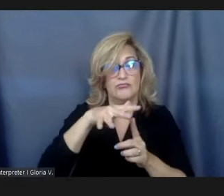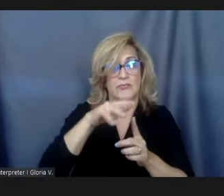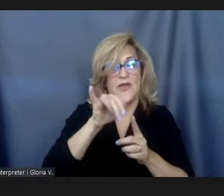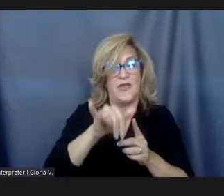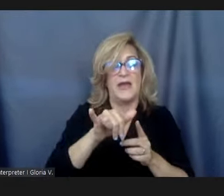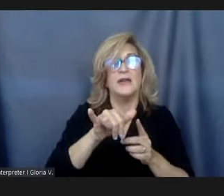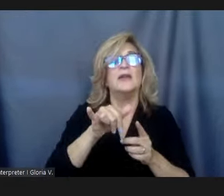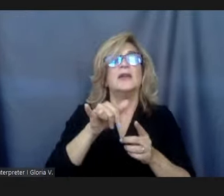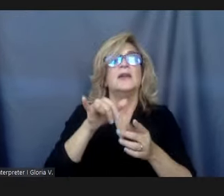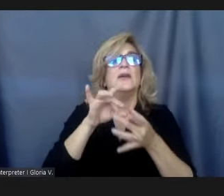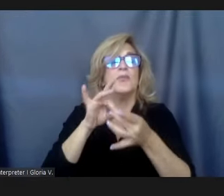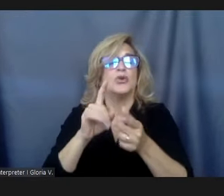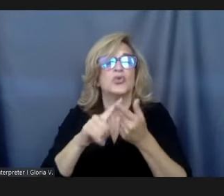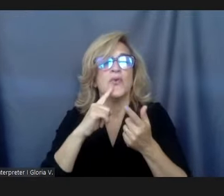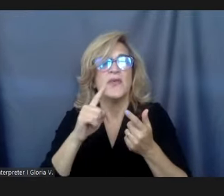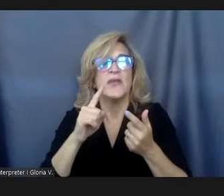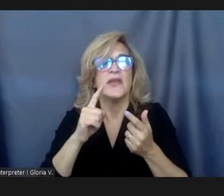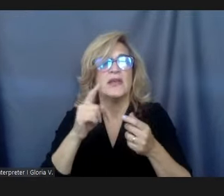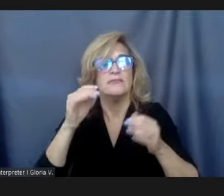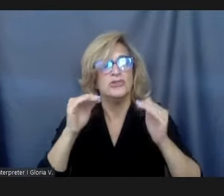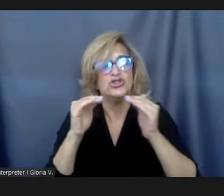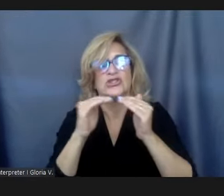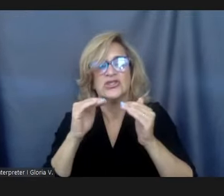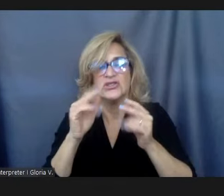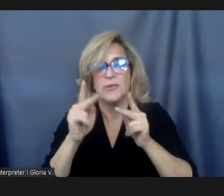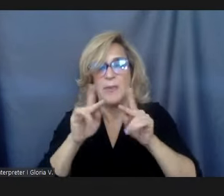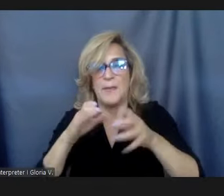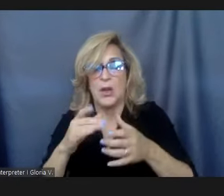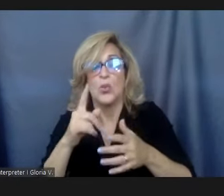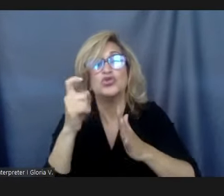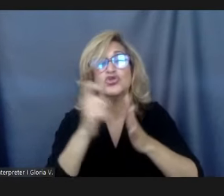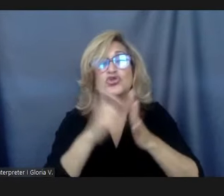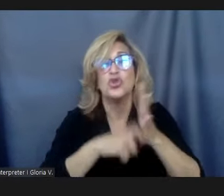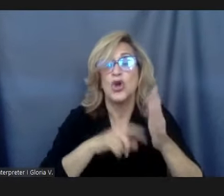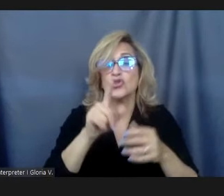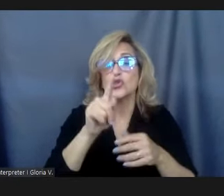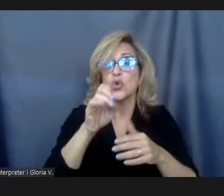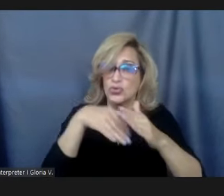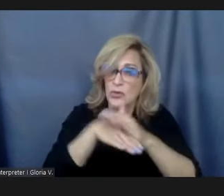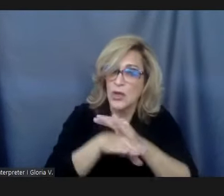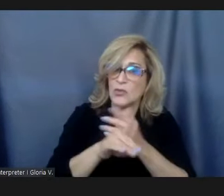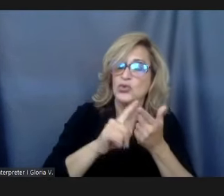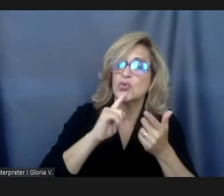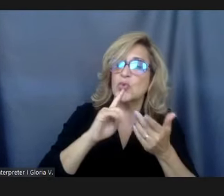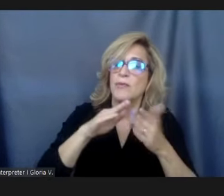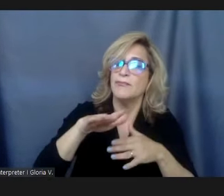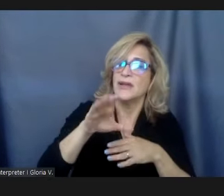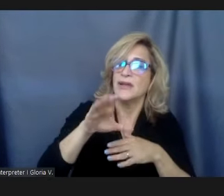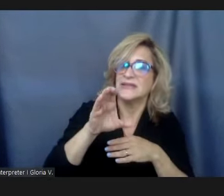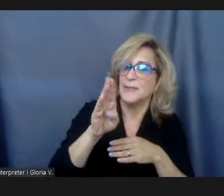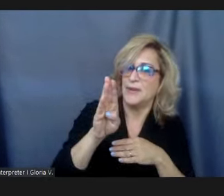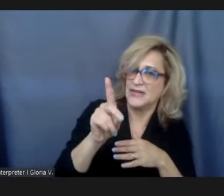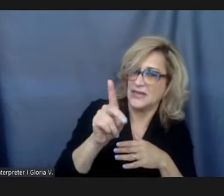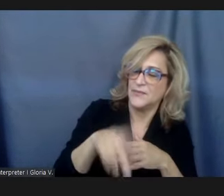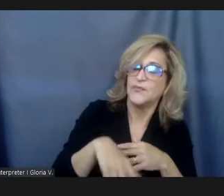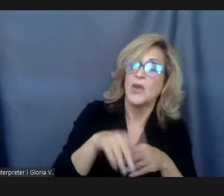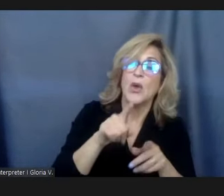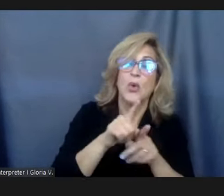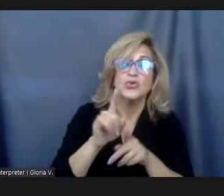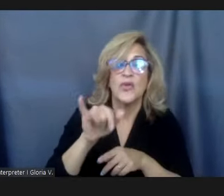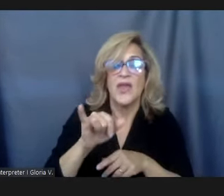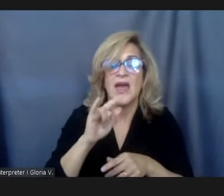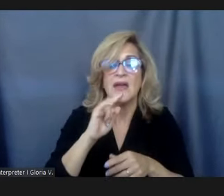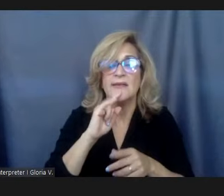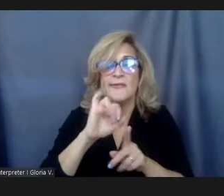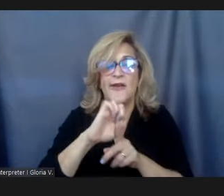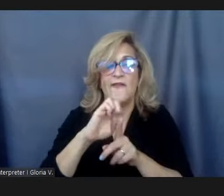environmental justice population is that they will be charged a toll to drive into the Central Business District. However, the MTA Reform and Traffic Mobility Act provides a